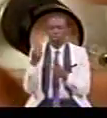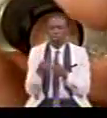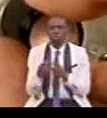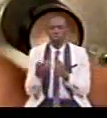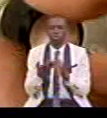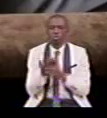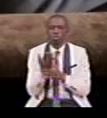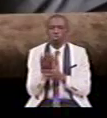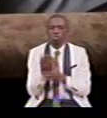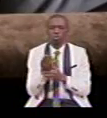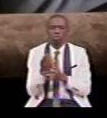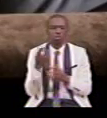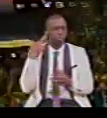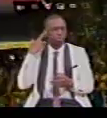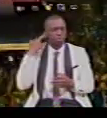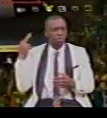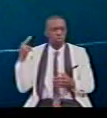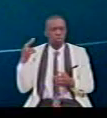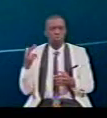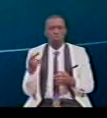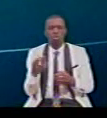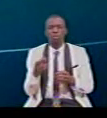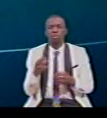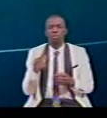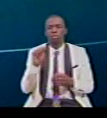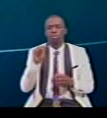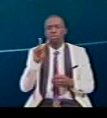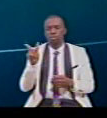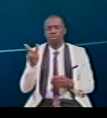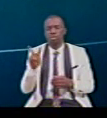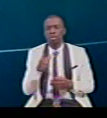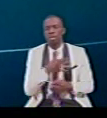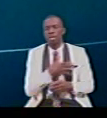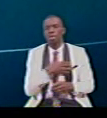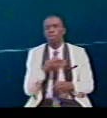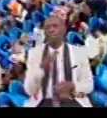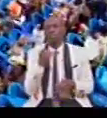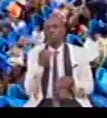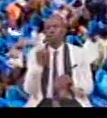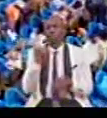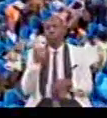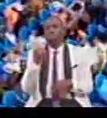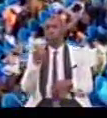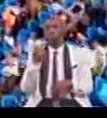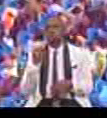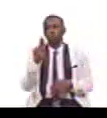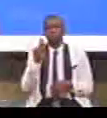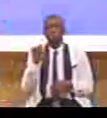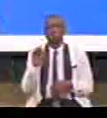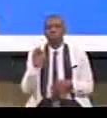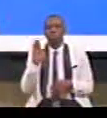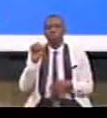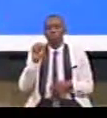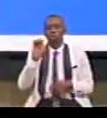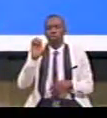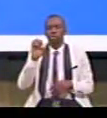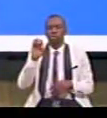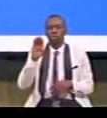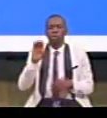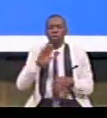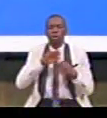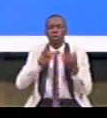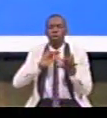radio TV and the gck social media platforms online